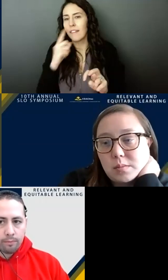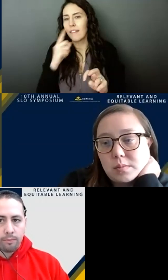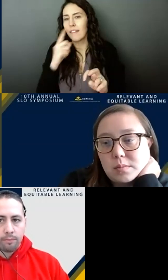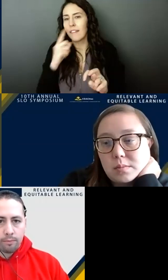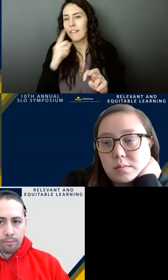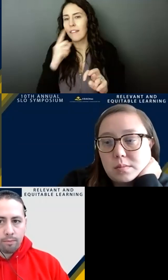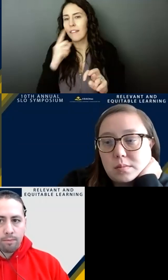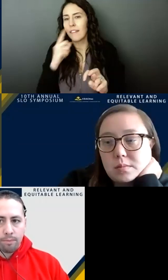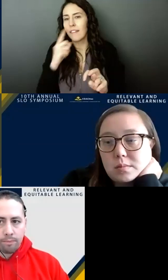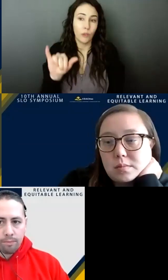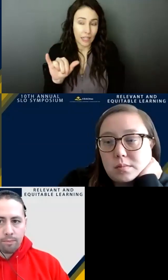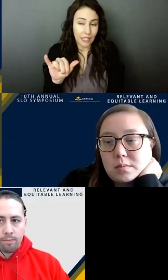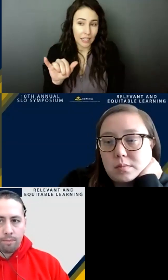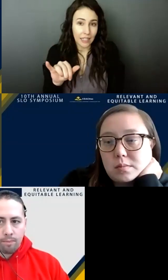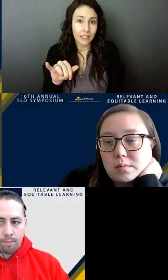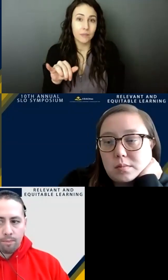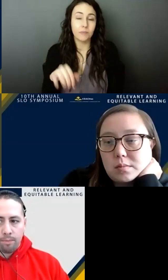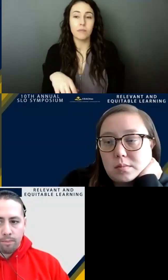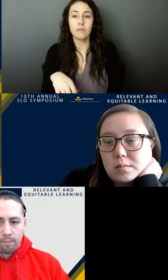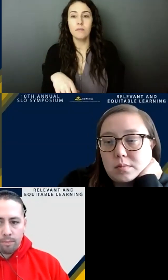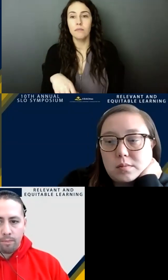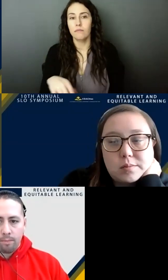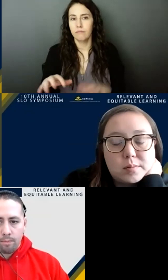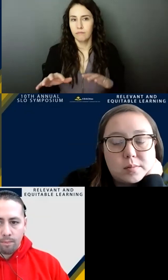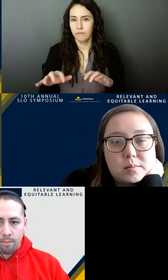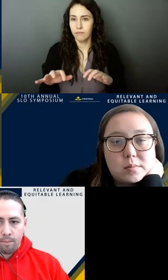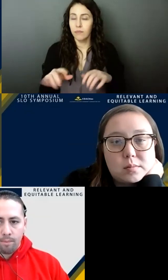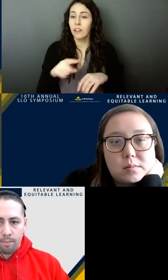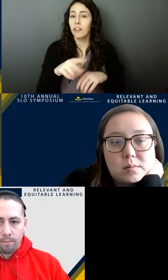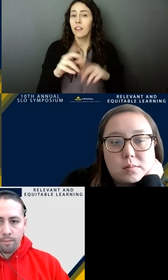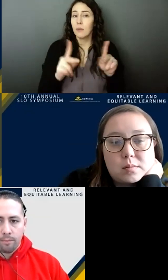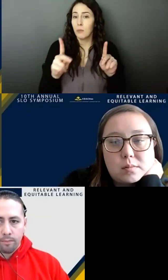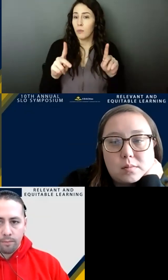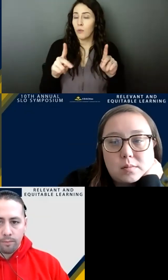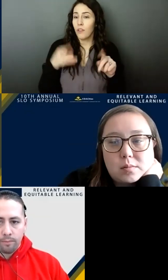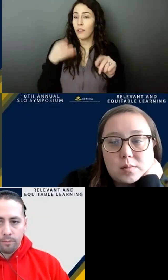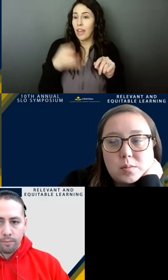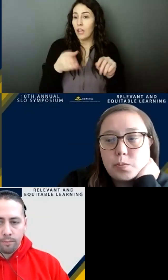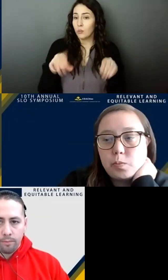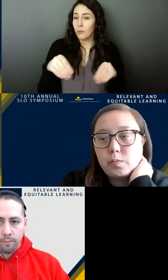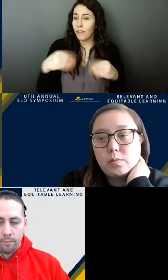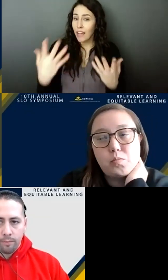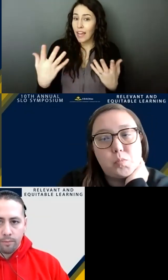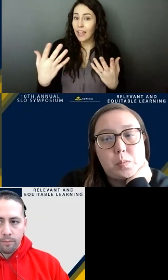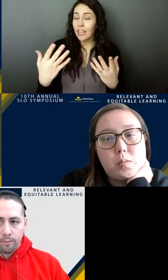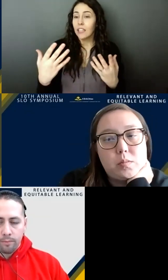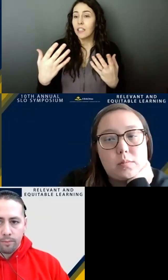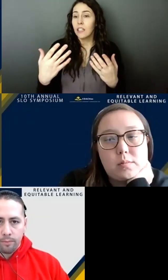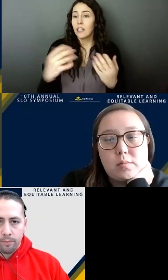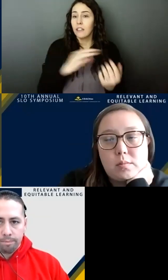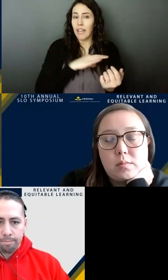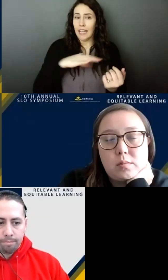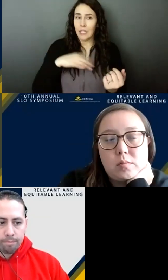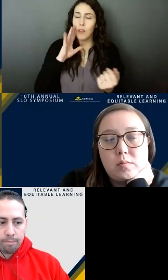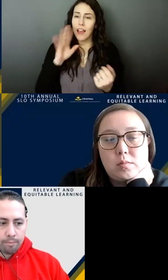having the IR folks that are there to provide some additional, the faculty, almost, you're going to have the discipline